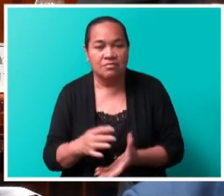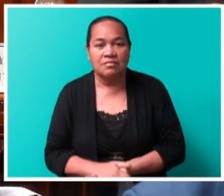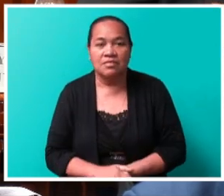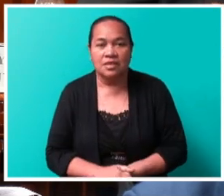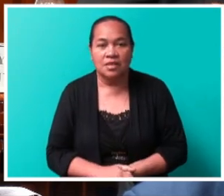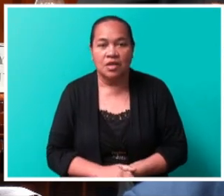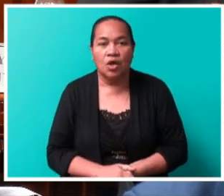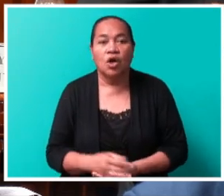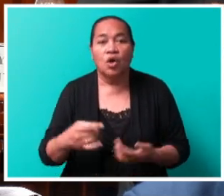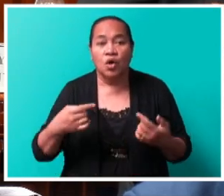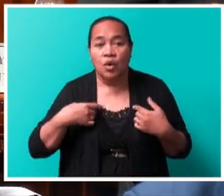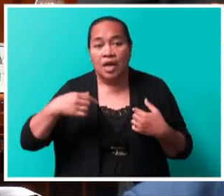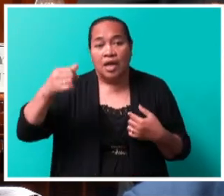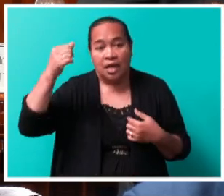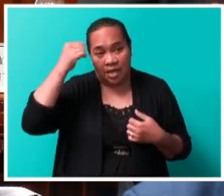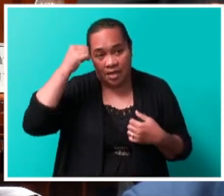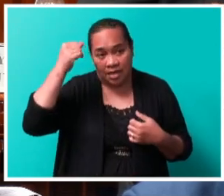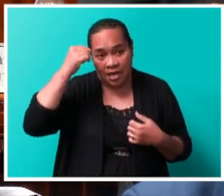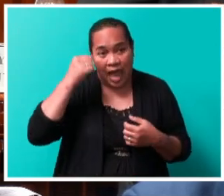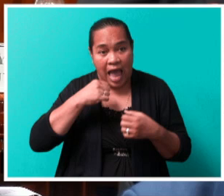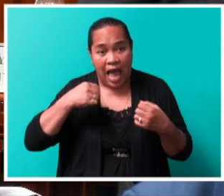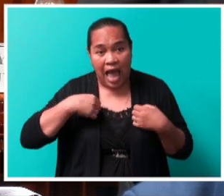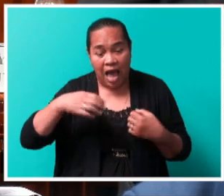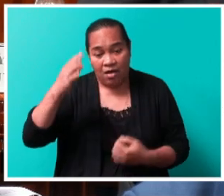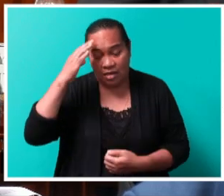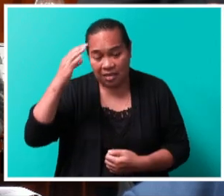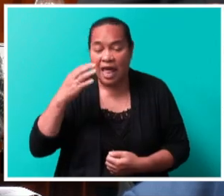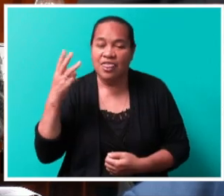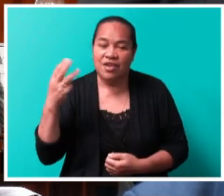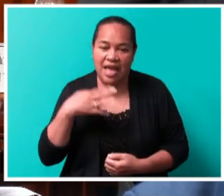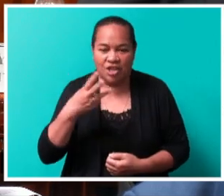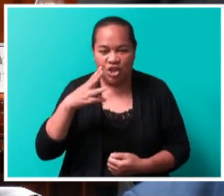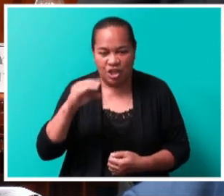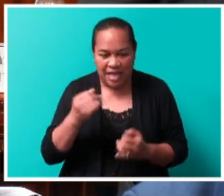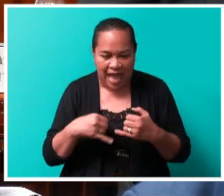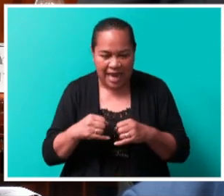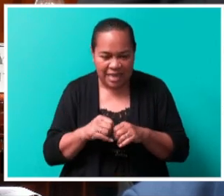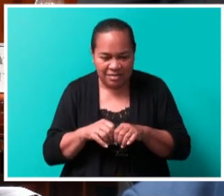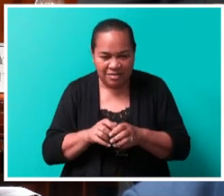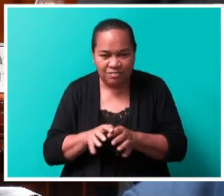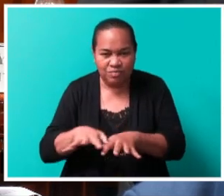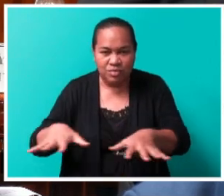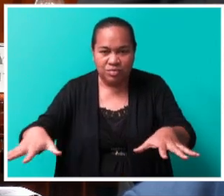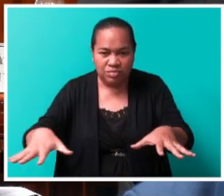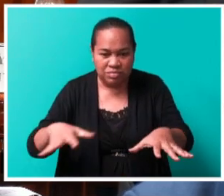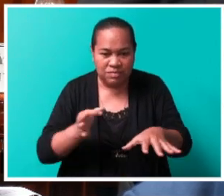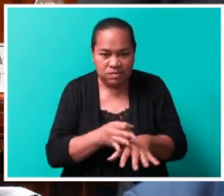As we know, ours is a nation of over 330 islands dispersed across a vast maritime